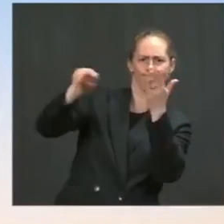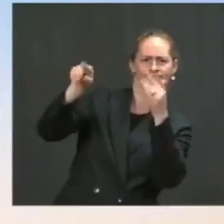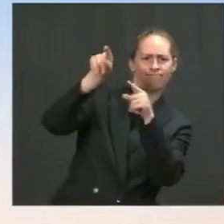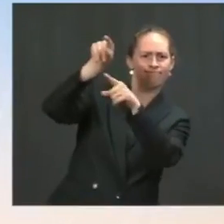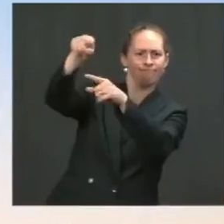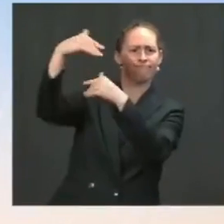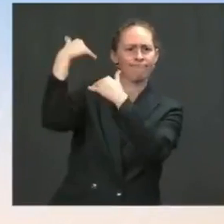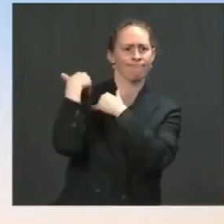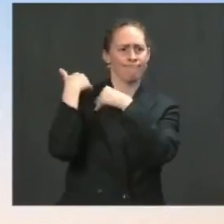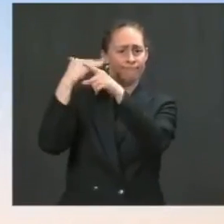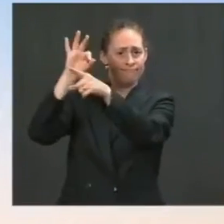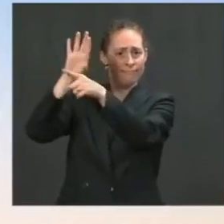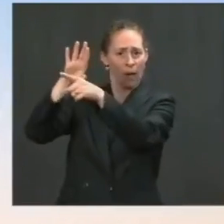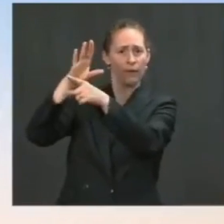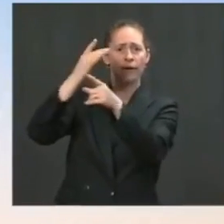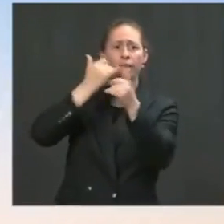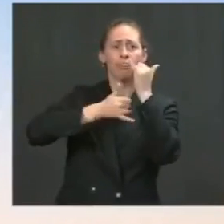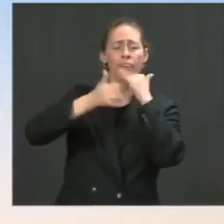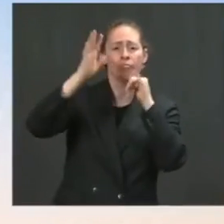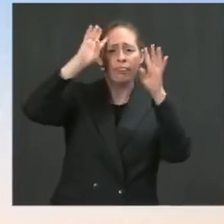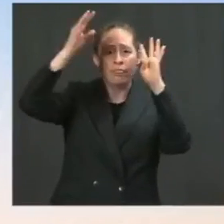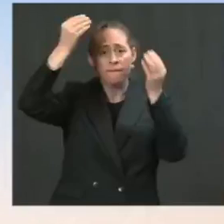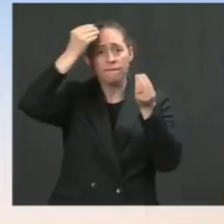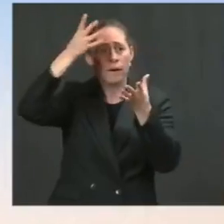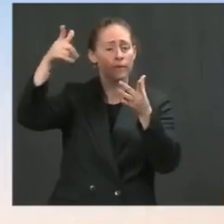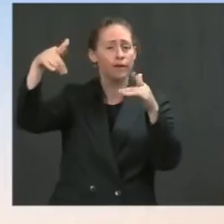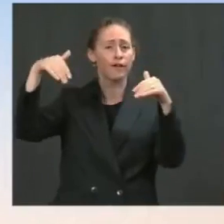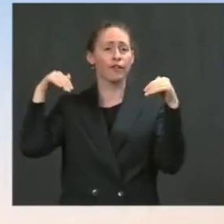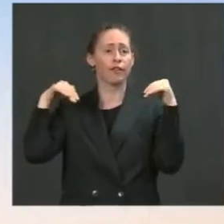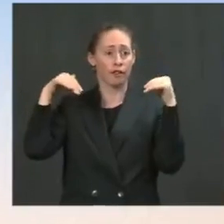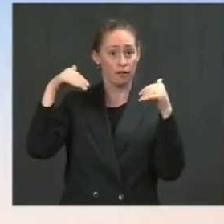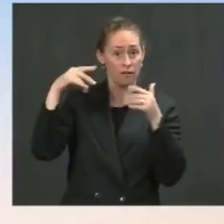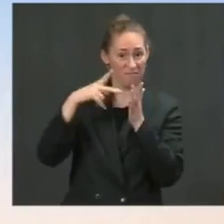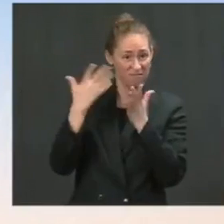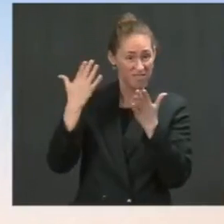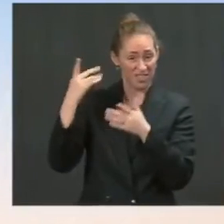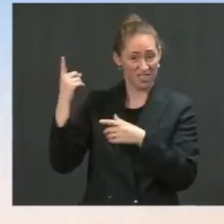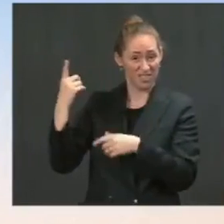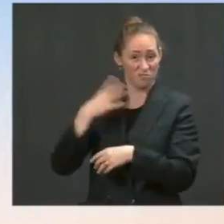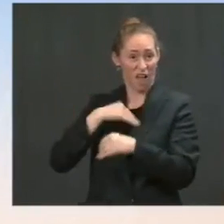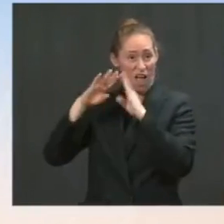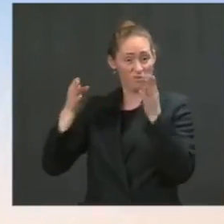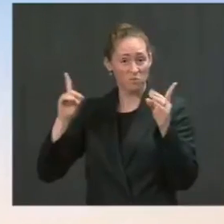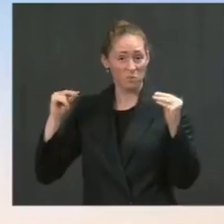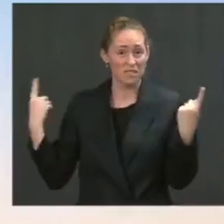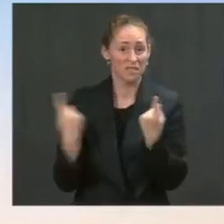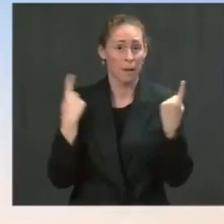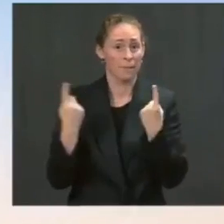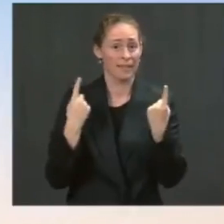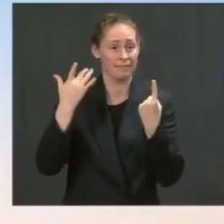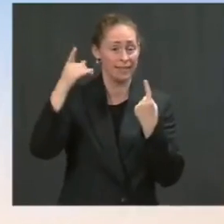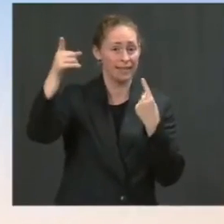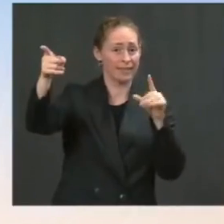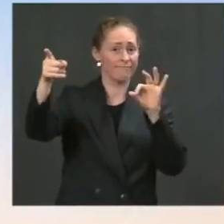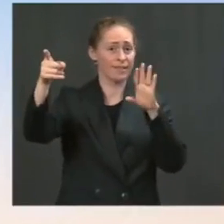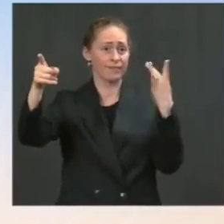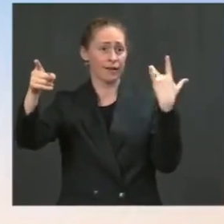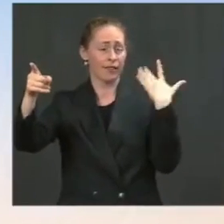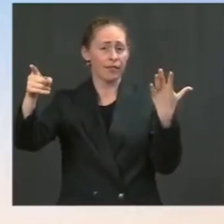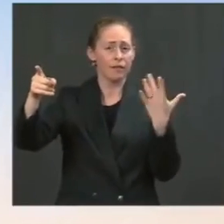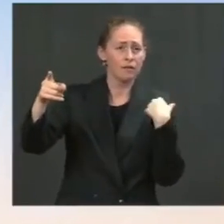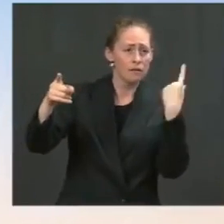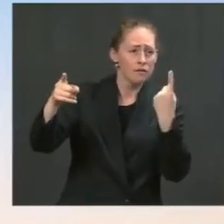been as proactive as the White House would like it to be in response to some of the flagging. So the process of how the flagging works and then whether Facebook has